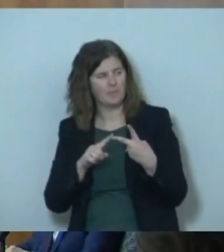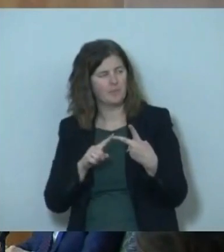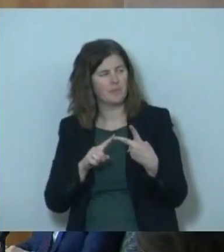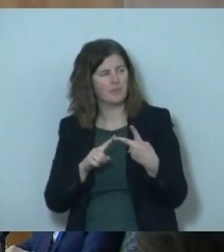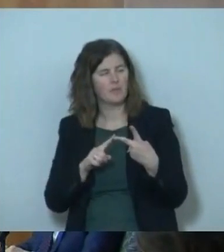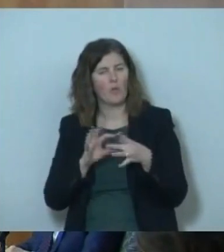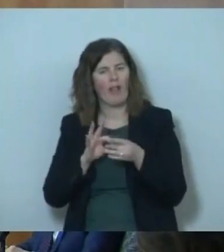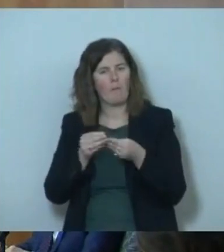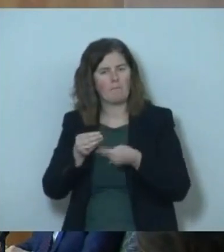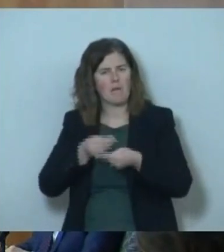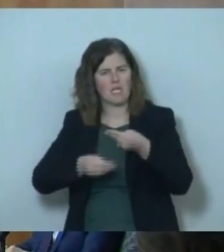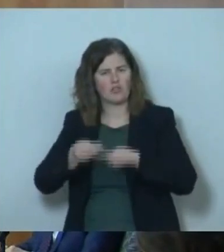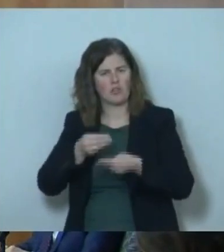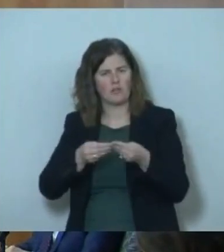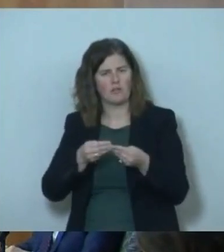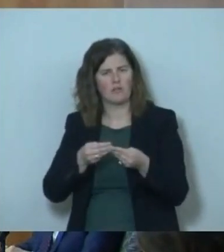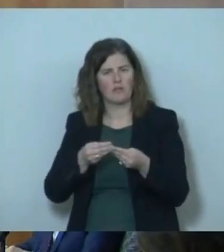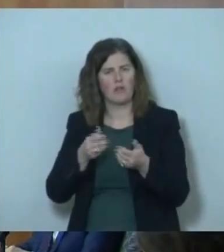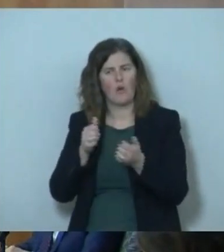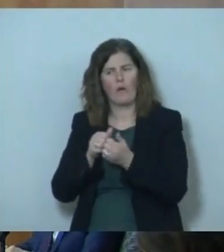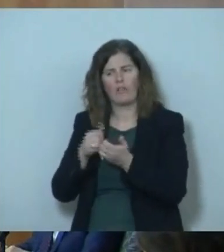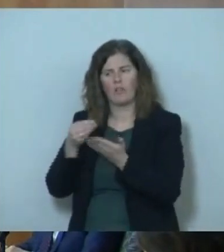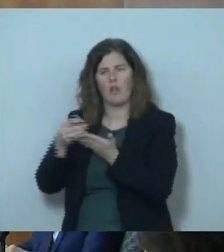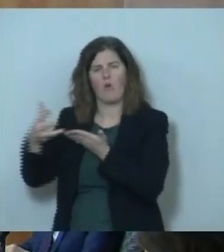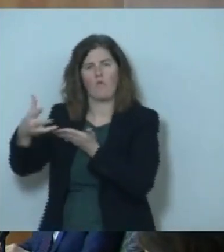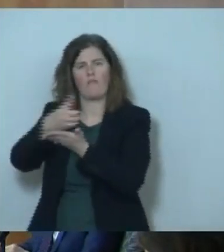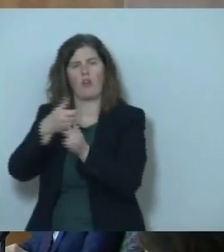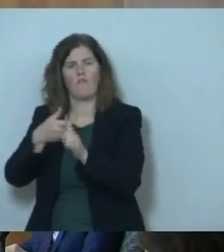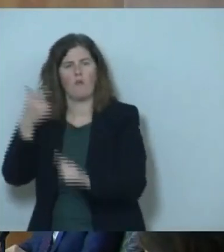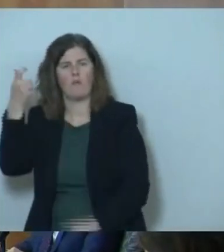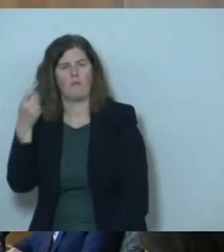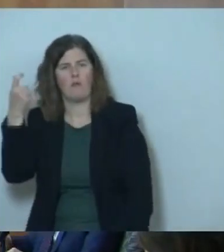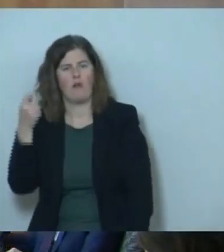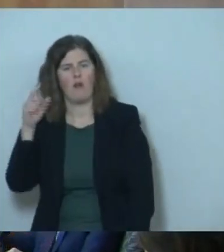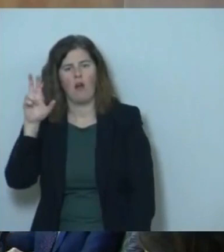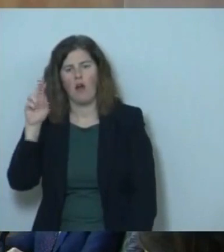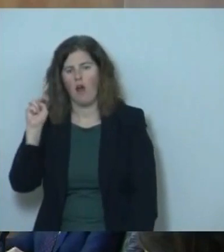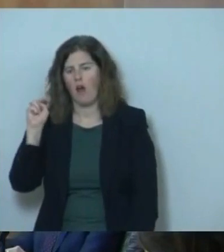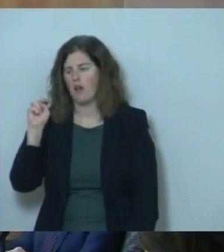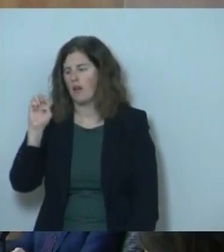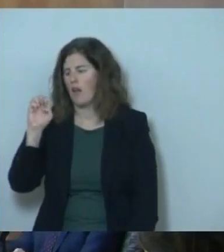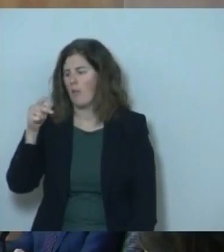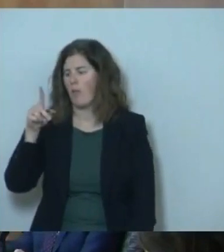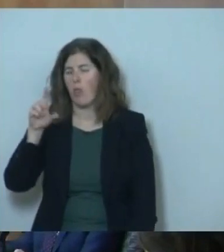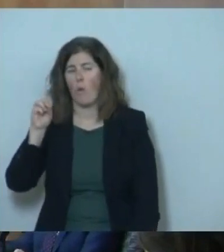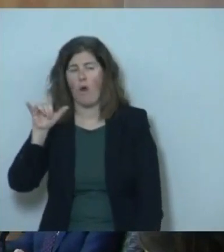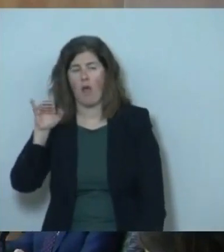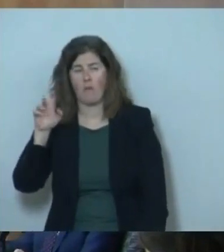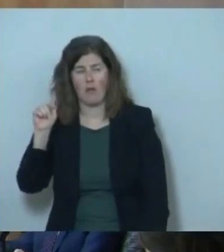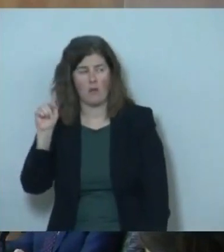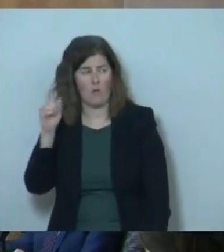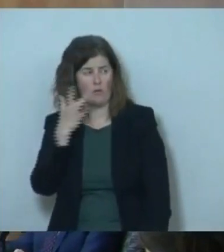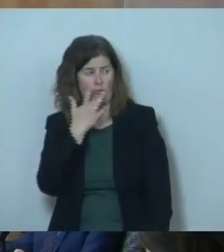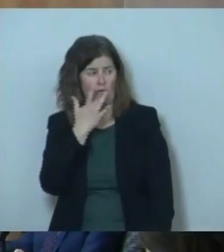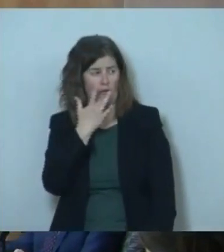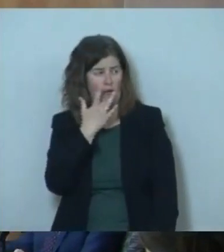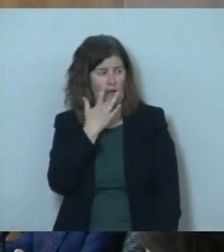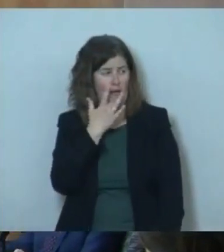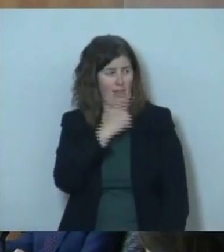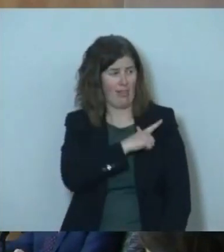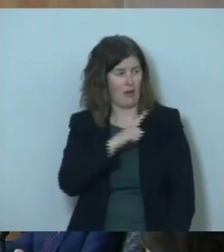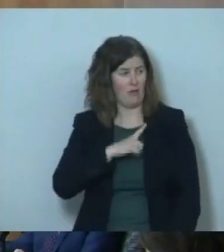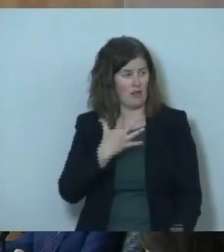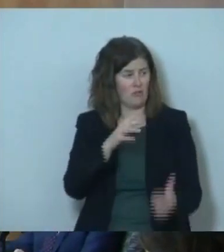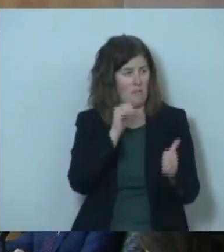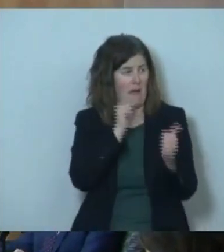the budget. Considering the revenue and employment implications, would you like to see the legislature pass a recreational cannabis bill during the